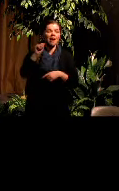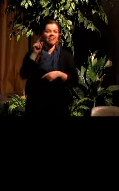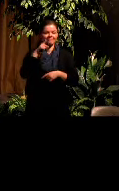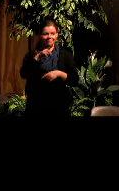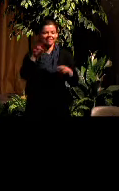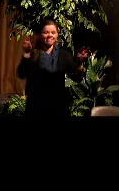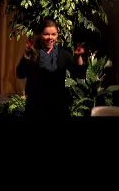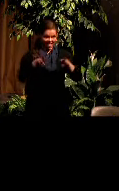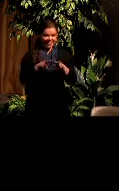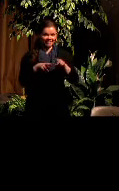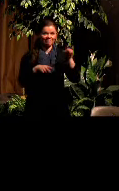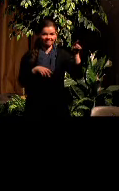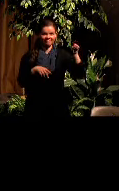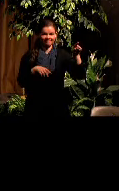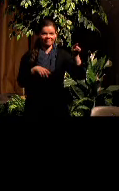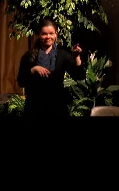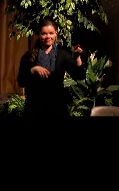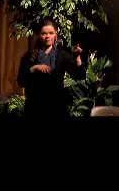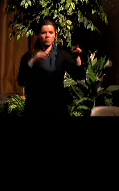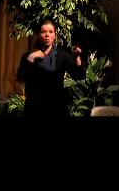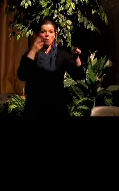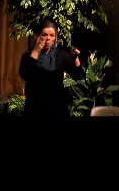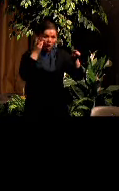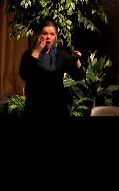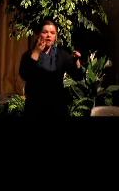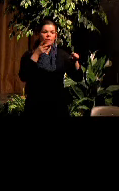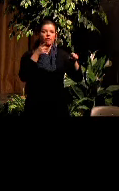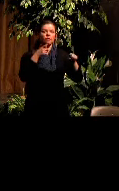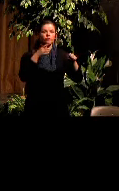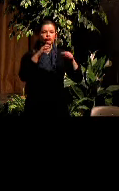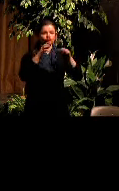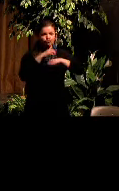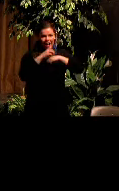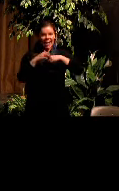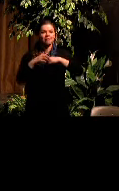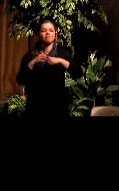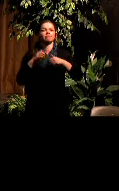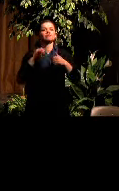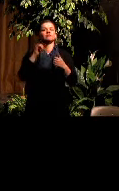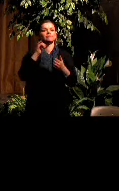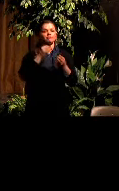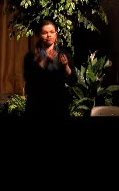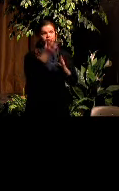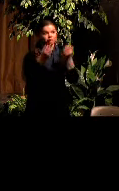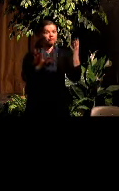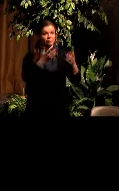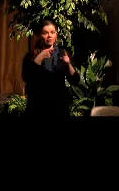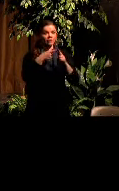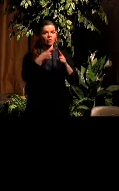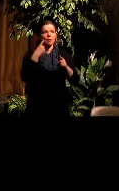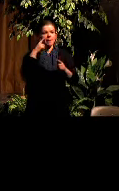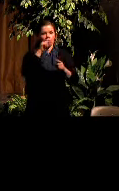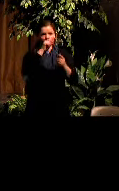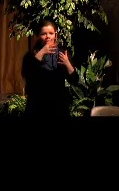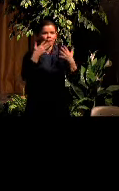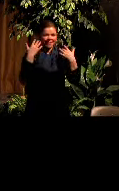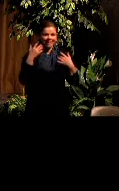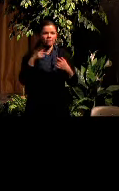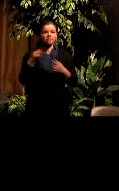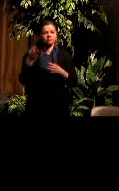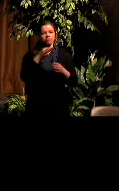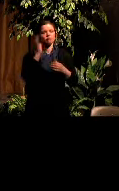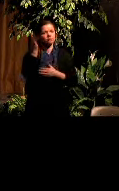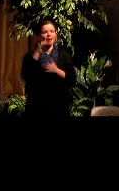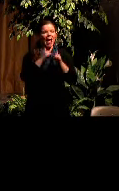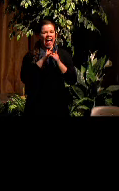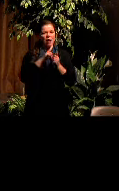about looking into developing a certified Smithsonian bird-friendly wine. And we can do the same thing with rice. We can do